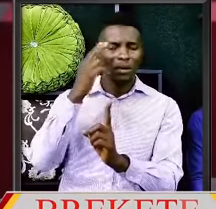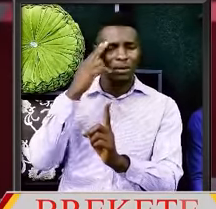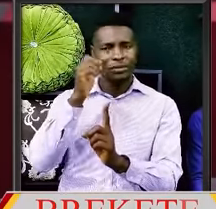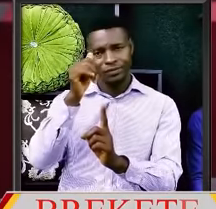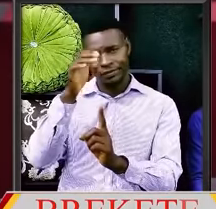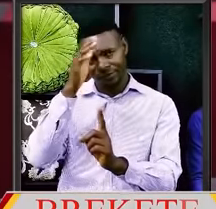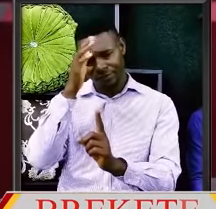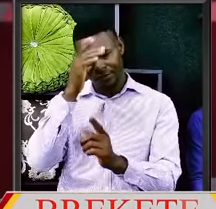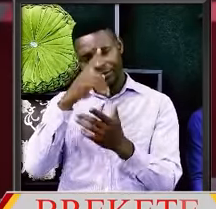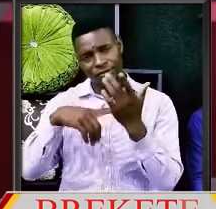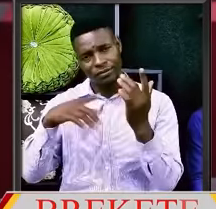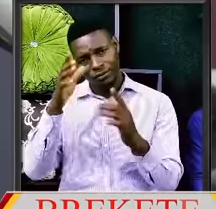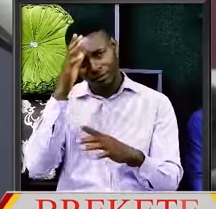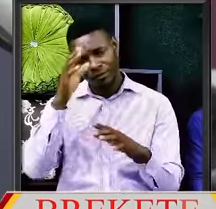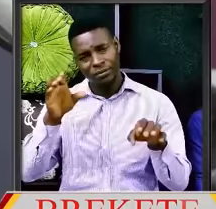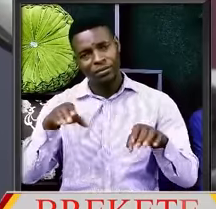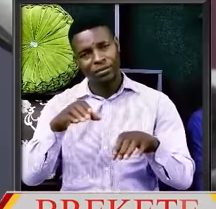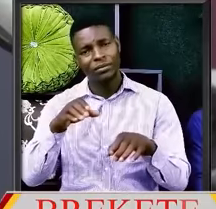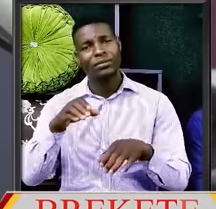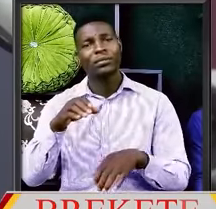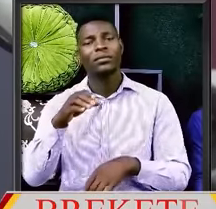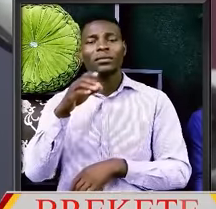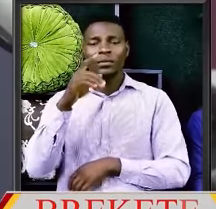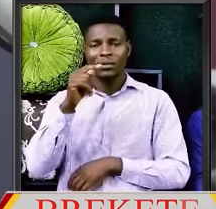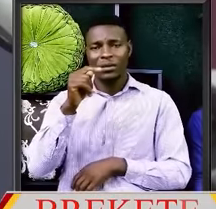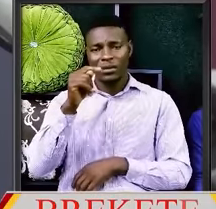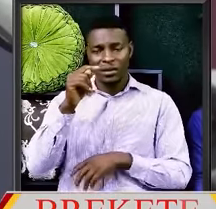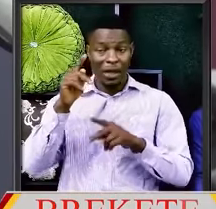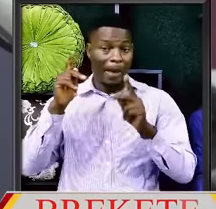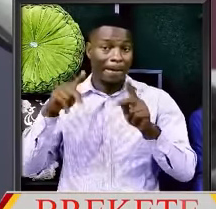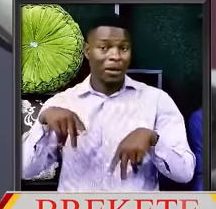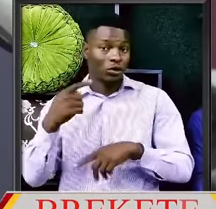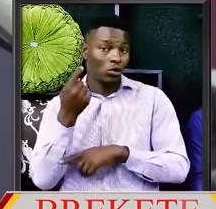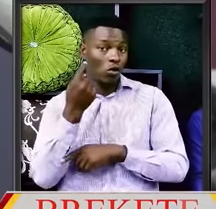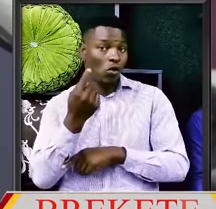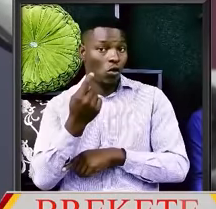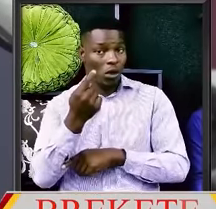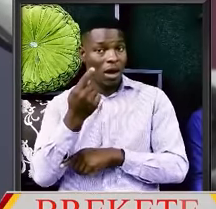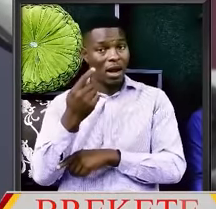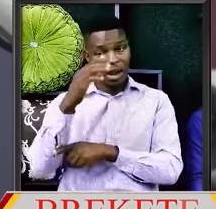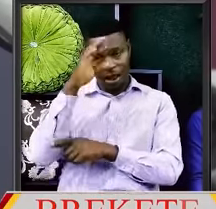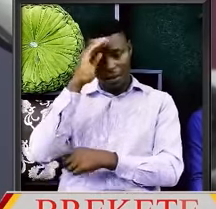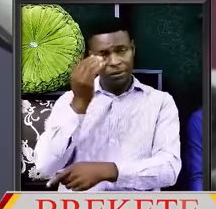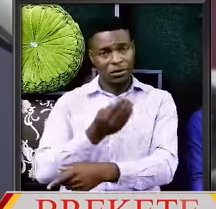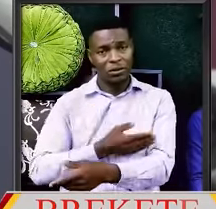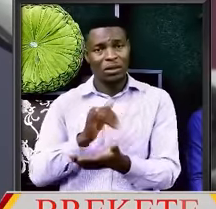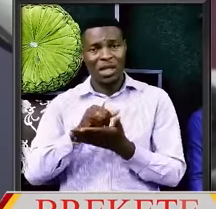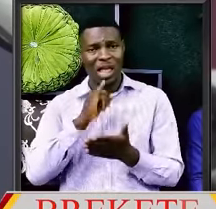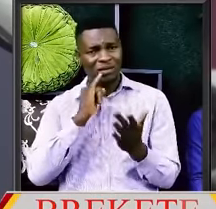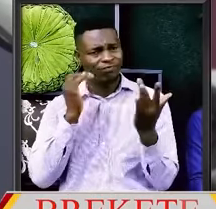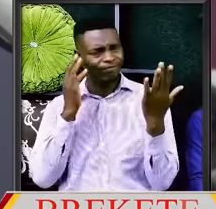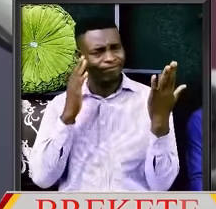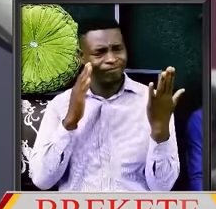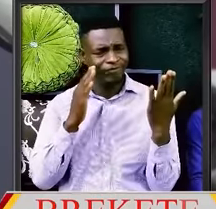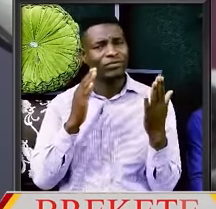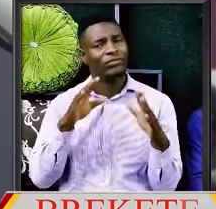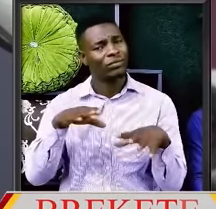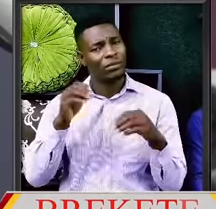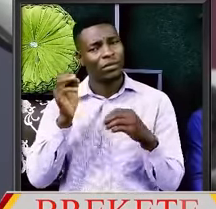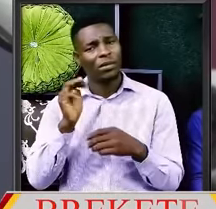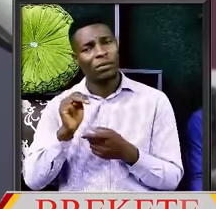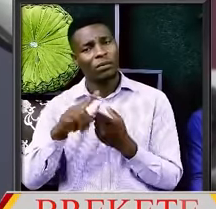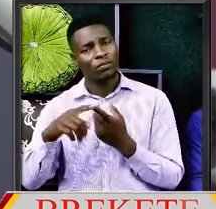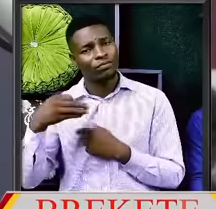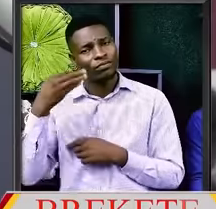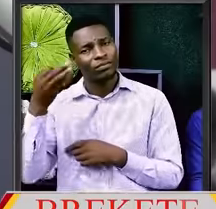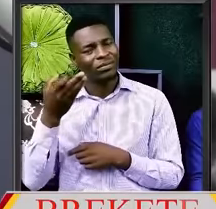why he's so called up a king. Now only he start trade out to that extent. It is saying he celebrate his father. And this head they just